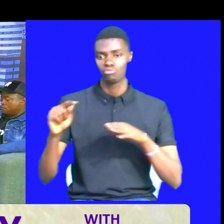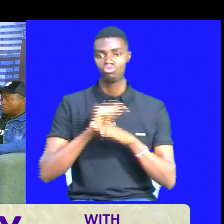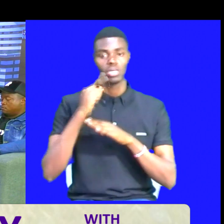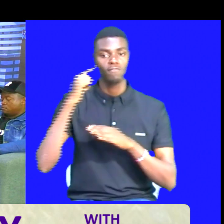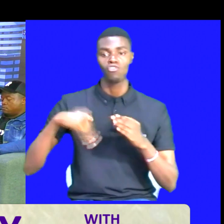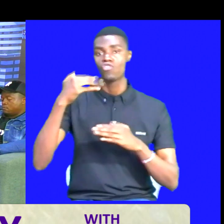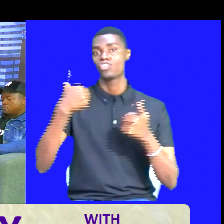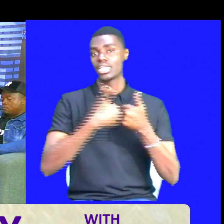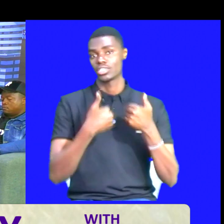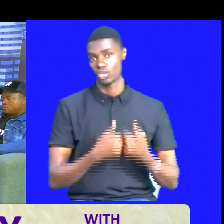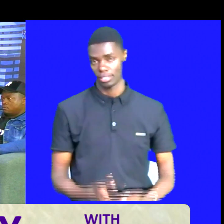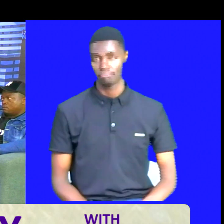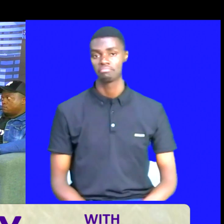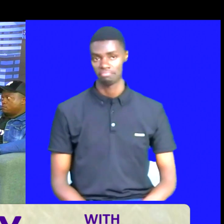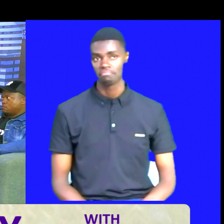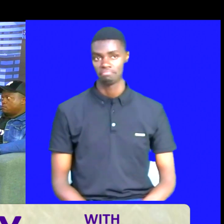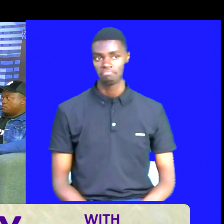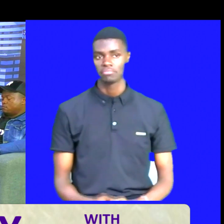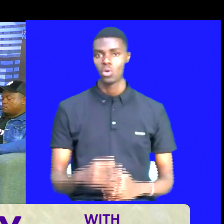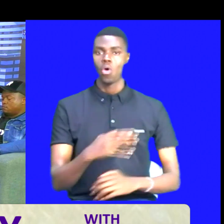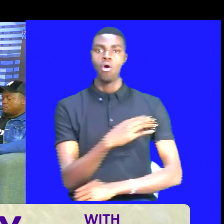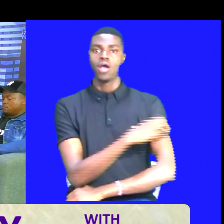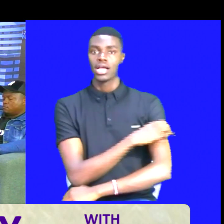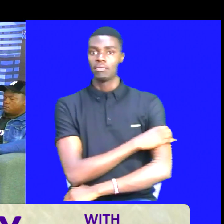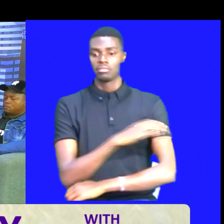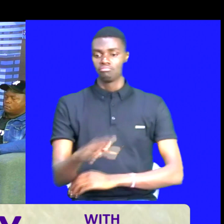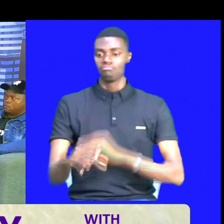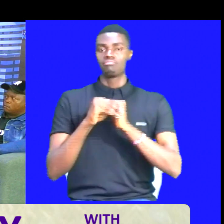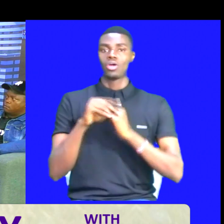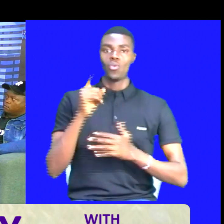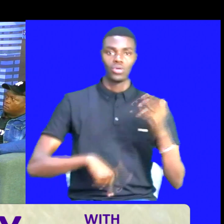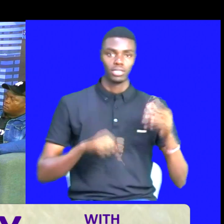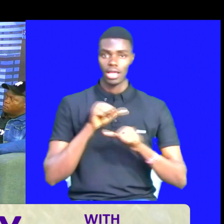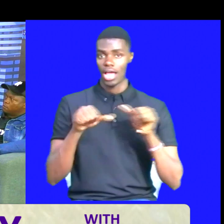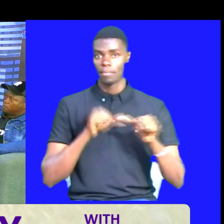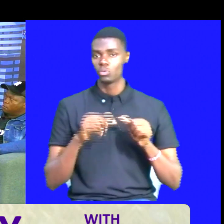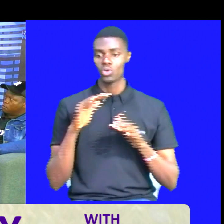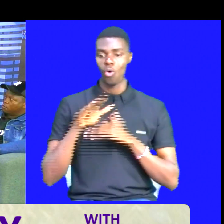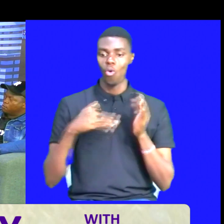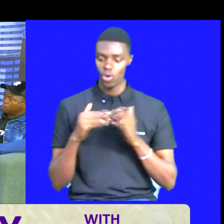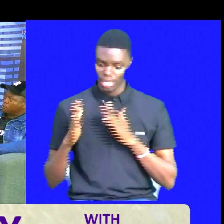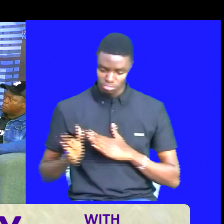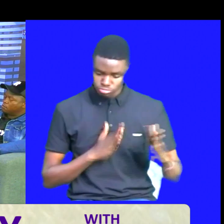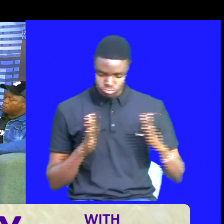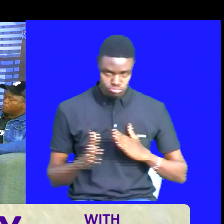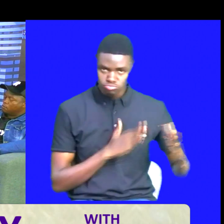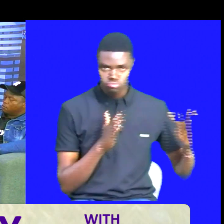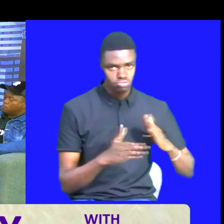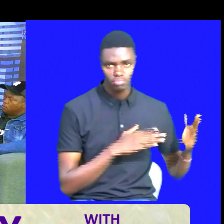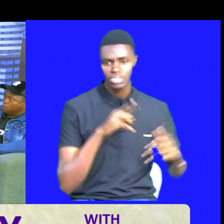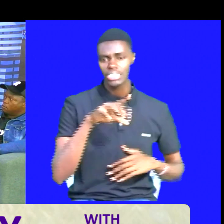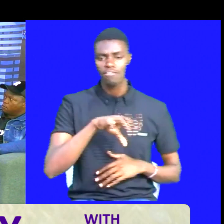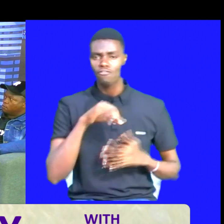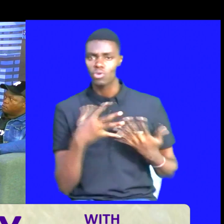next tournament. Right. Yes. And captain, unaweza ongezaje kuhusu maneno yote about all the preparations, how you found